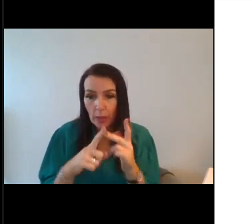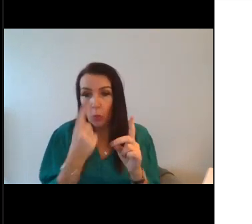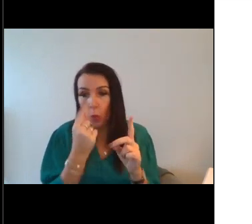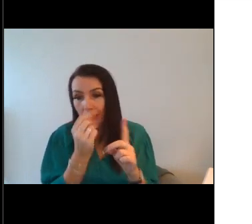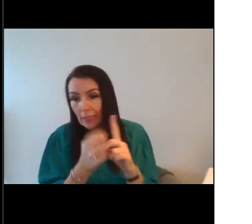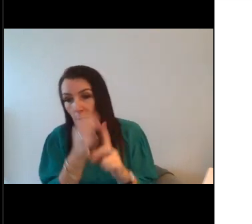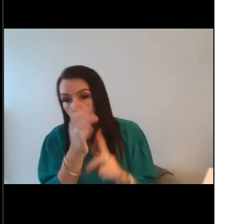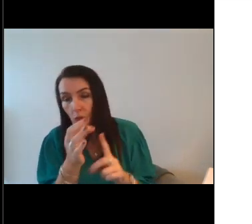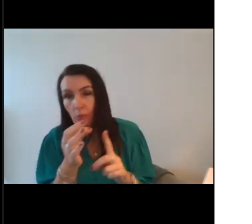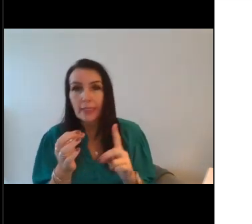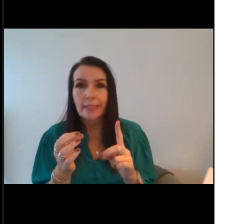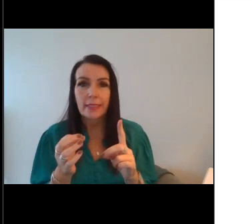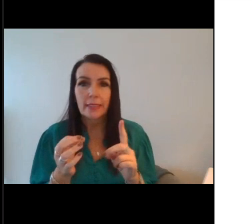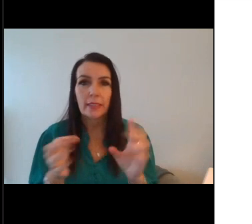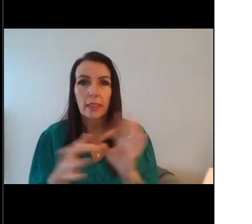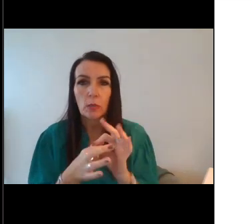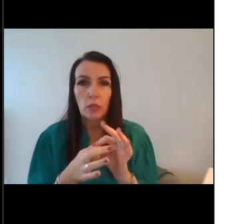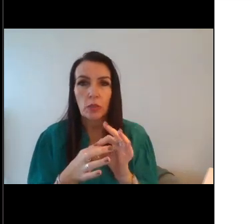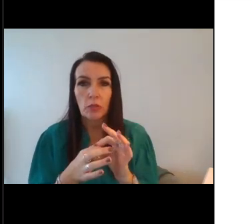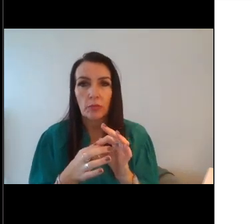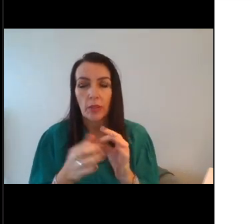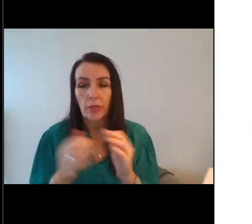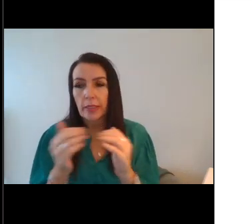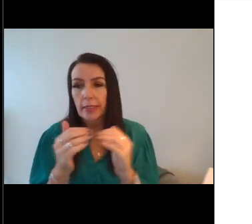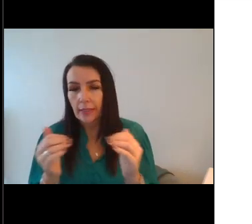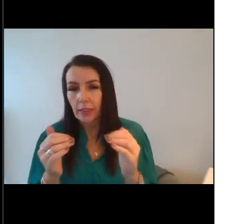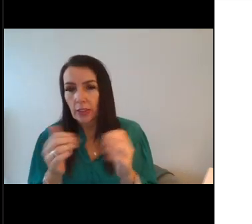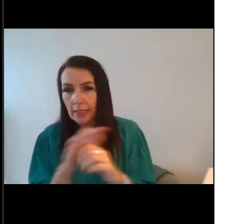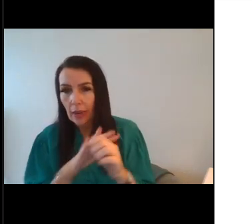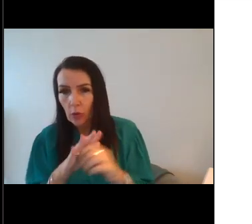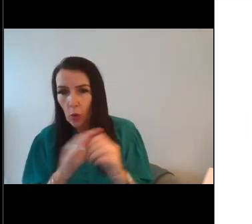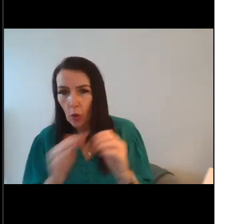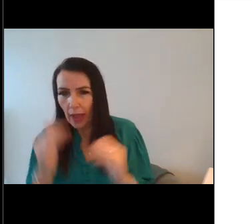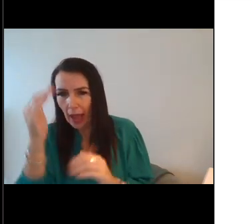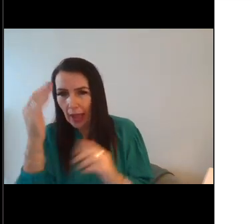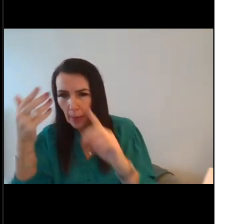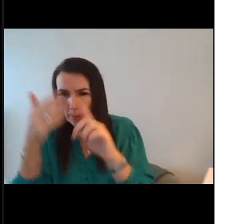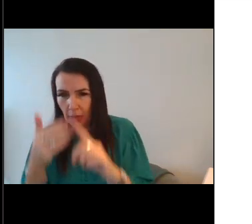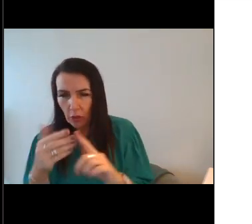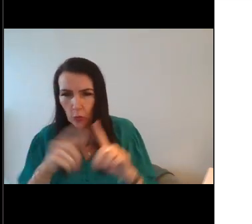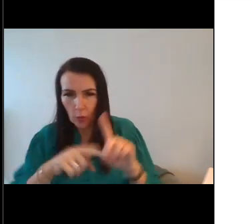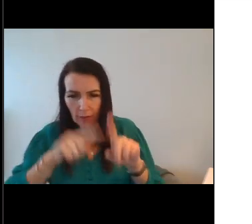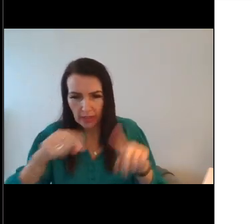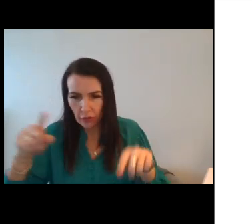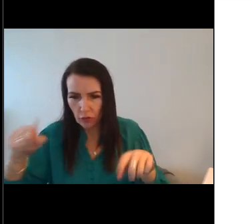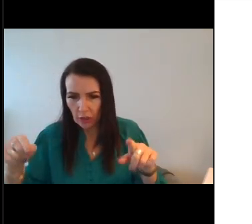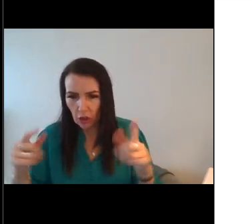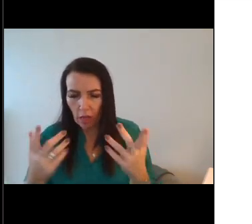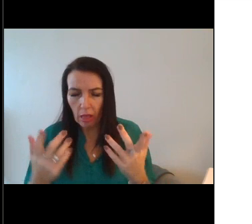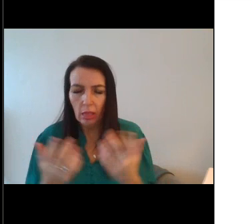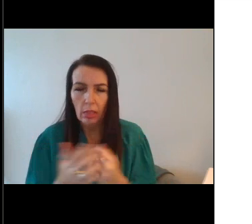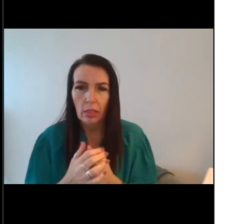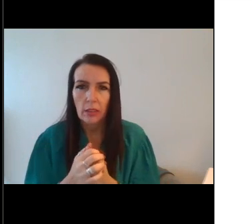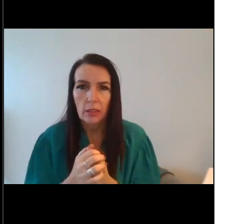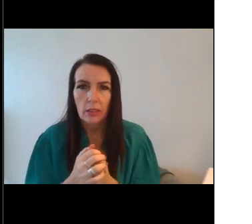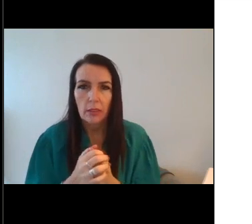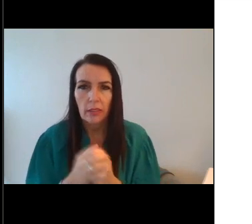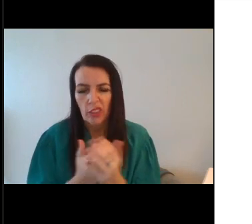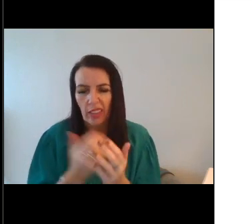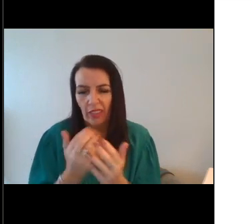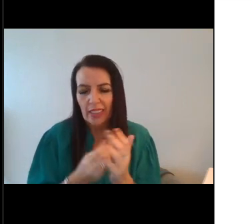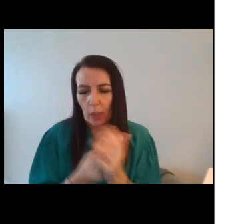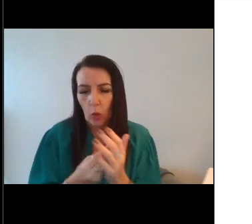be under the regulatory standard scenario versus the high ambition scenario. So that kind of gives you a differential in terms of savings and